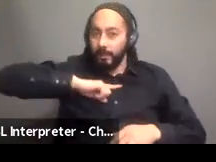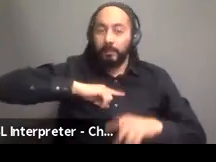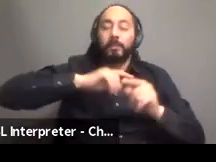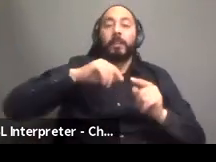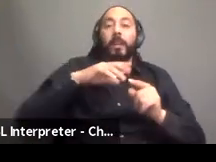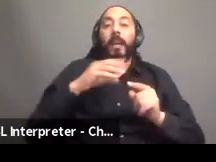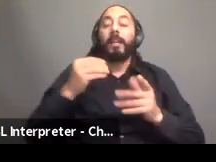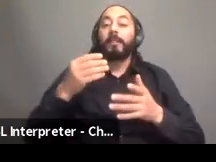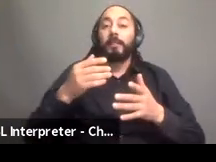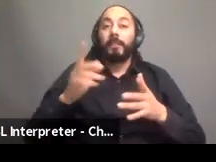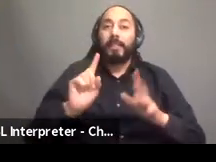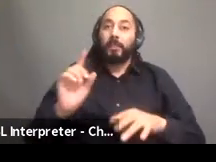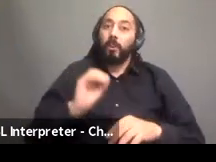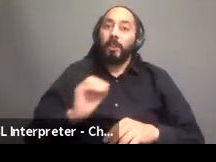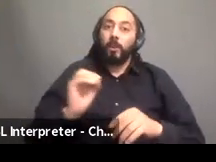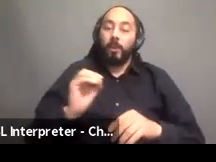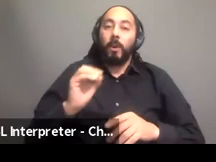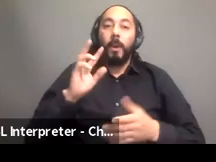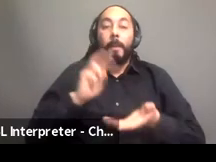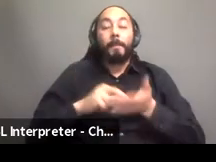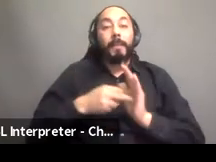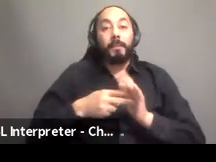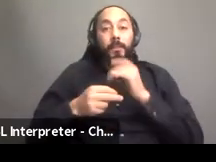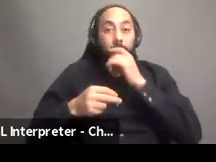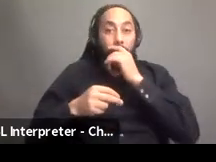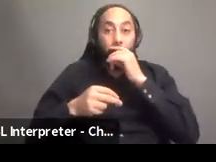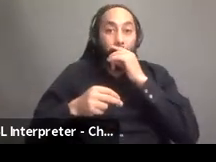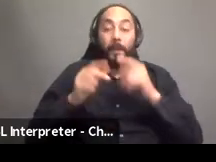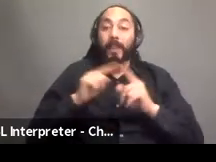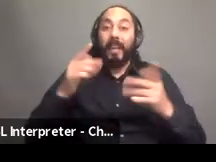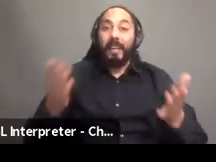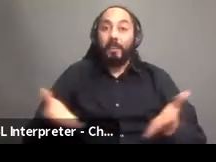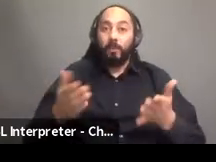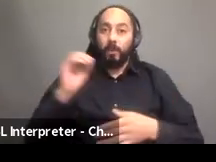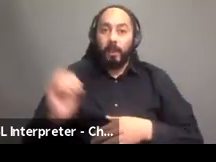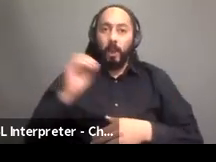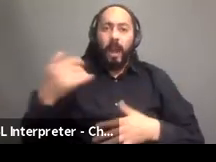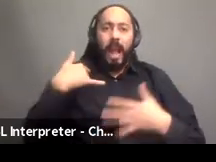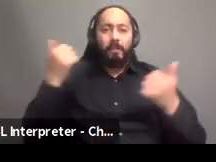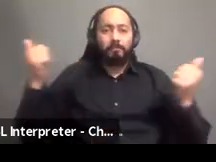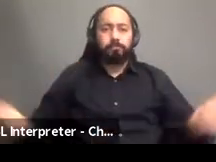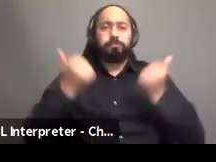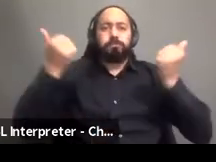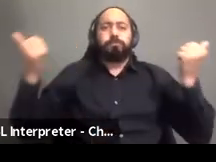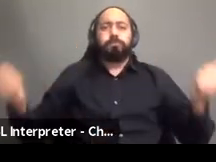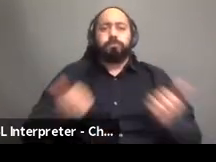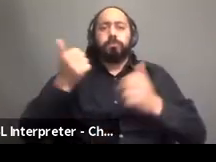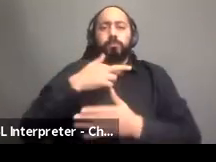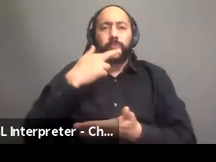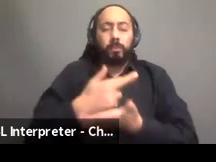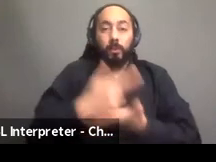bowl, as meaning that it is a very naturally rich resource area. So traditionally, a lot of Indigenous